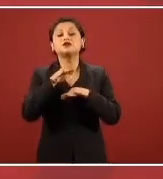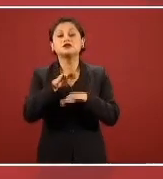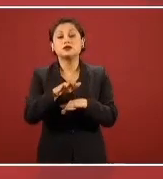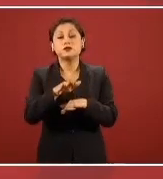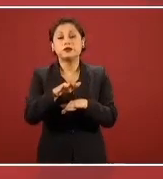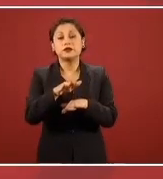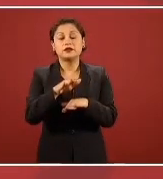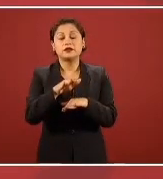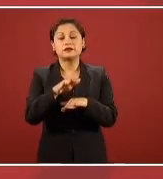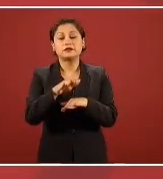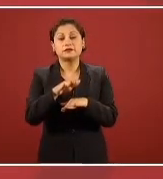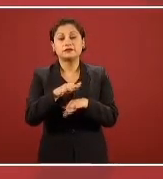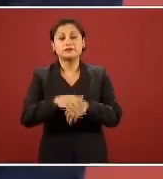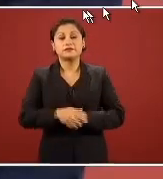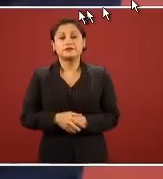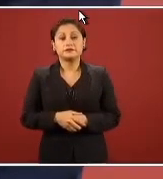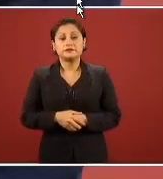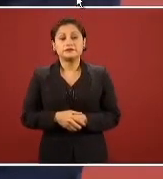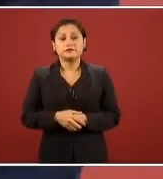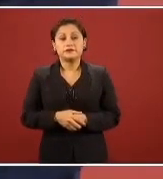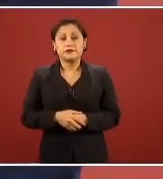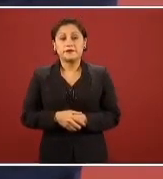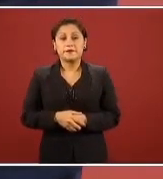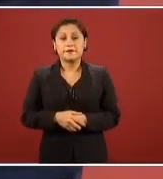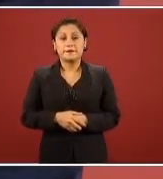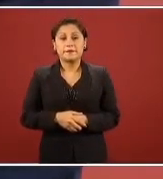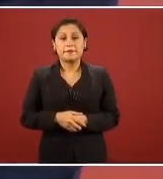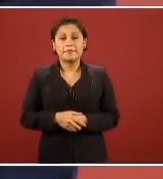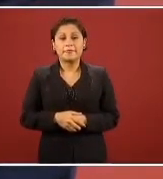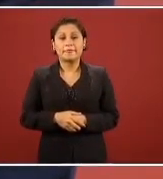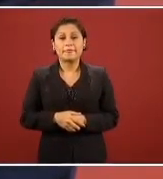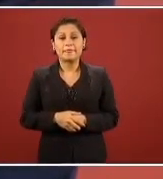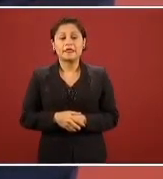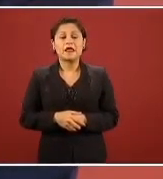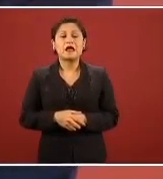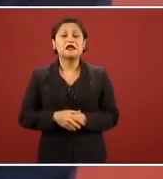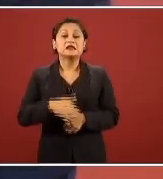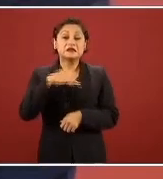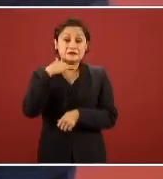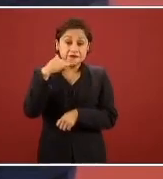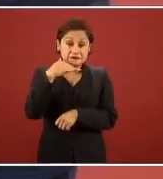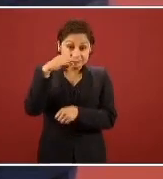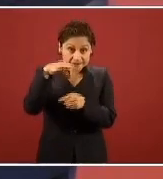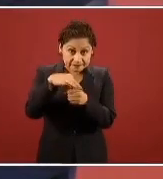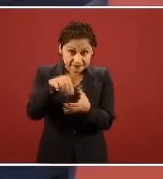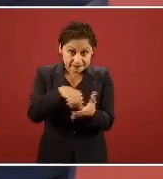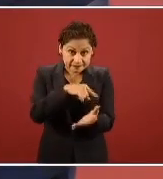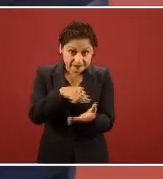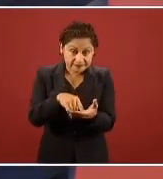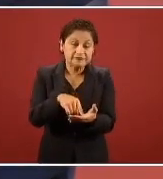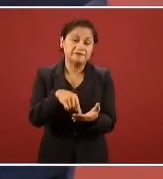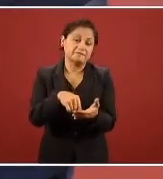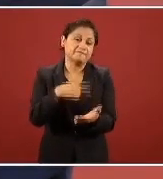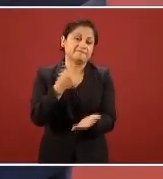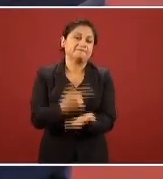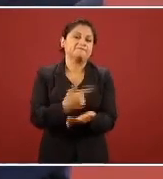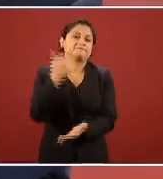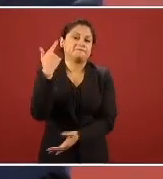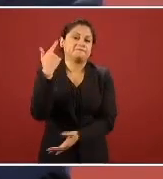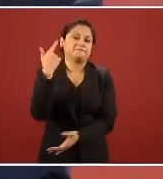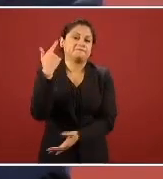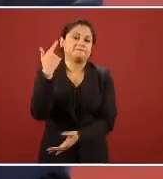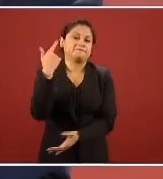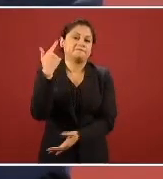considerar delito grave el fraude electoral y si